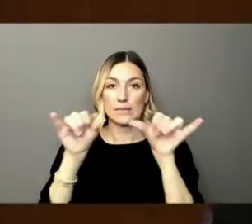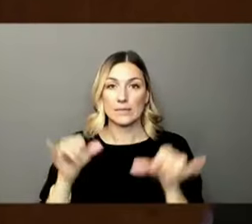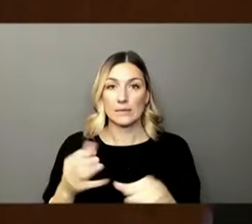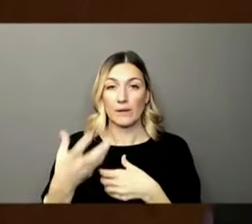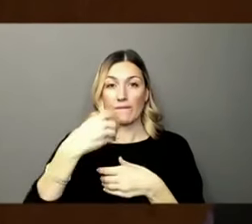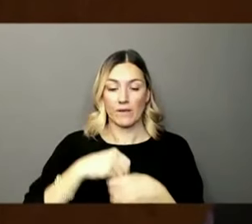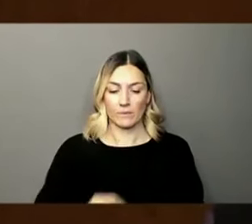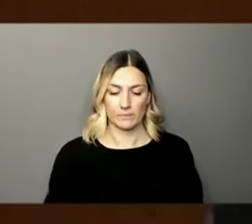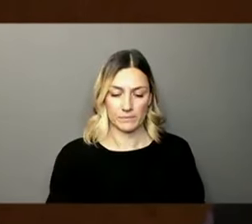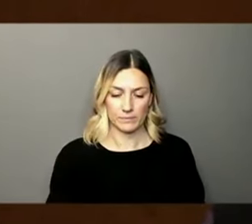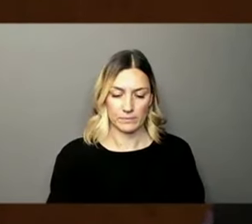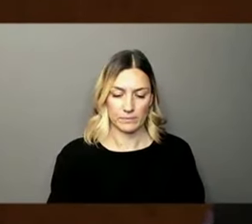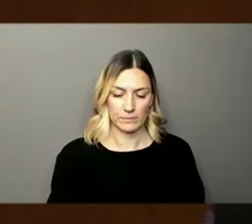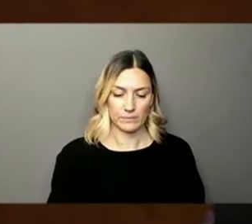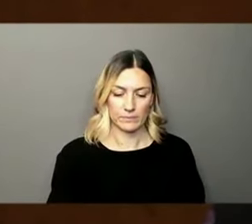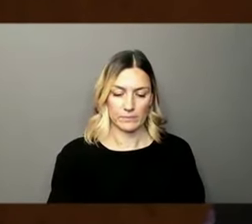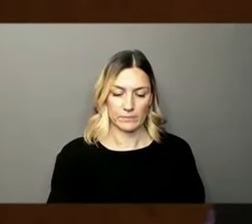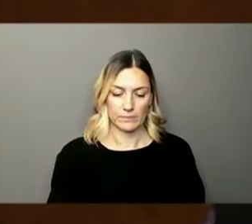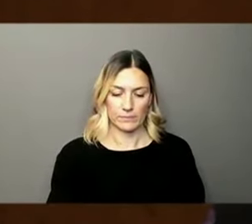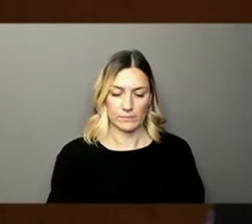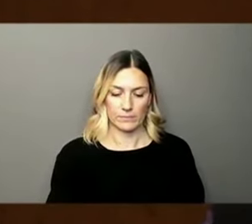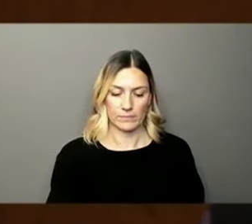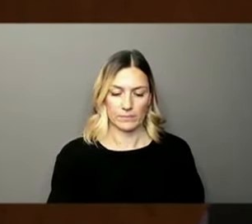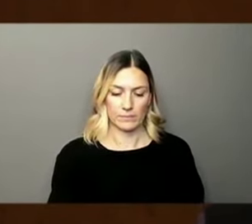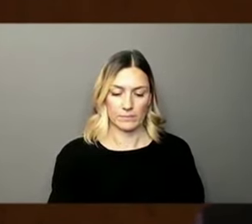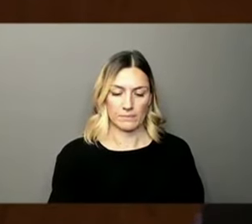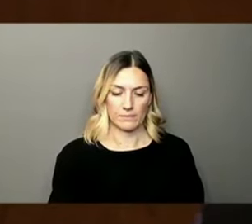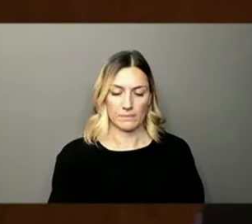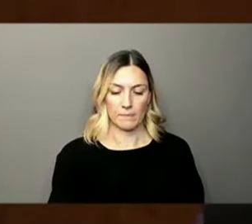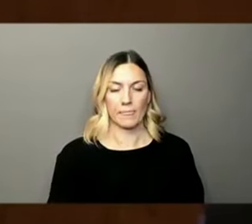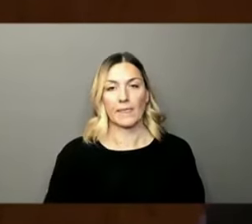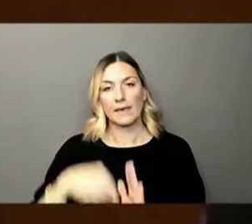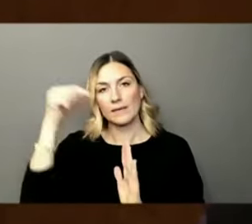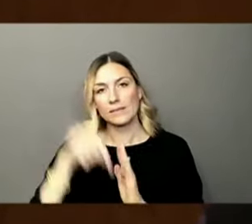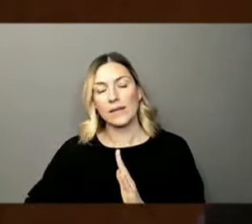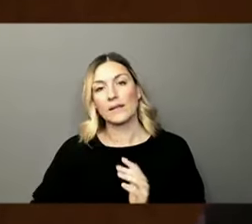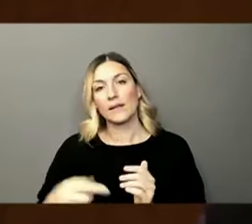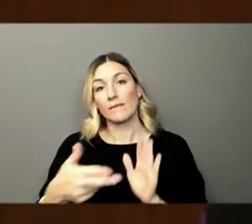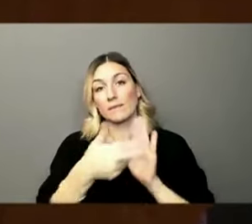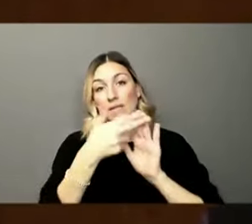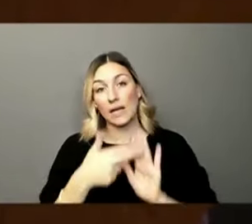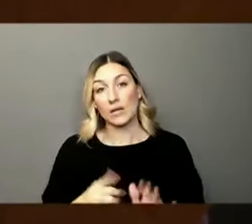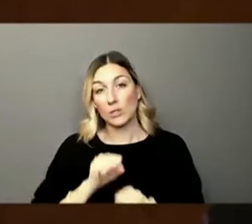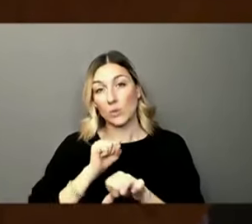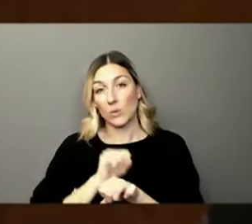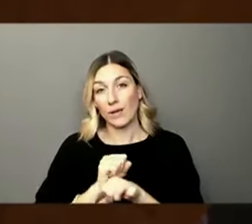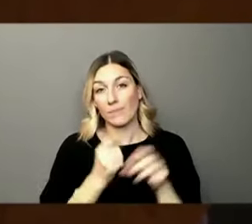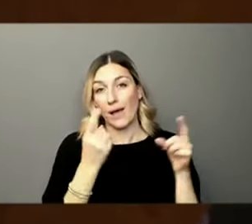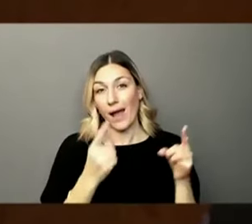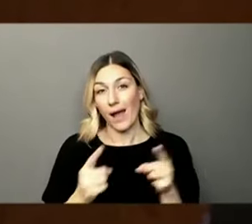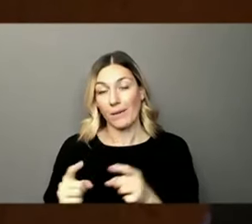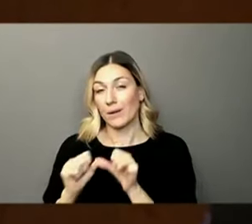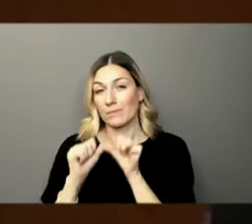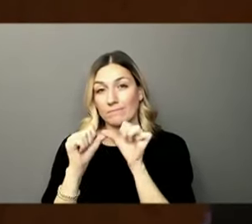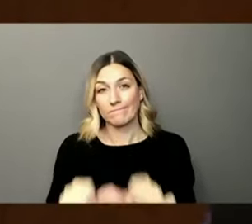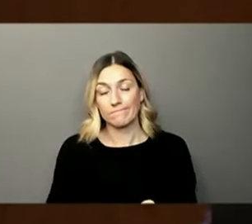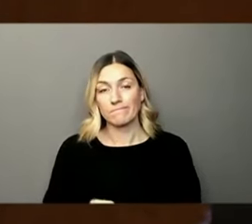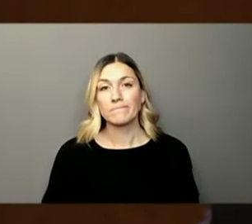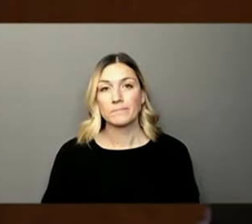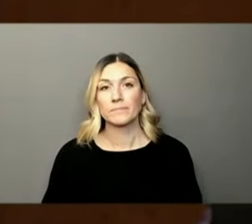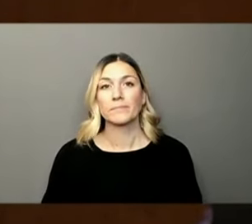care. It can mitigate the unnecessary spending on extensive diagnostic workups, which is happening all the time.